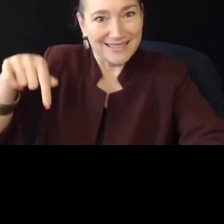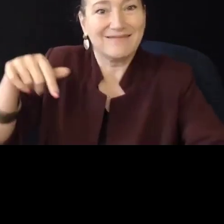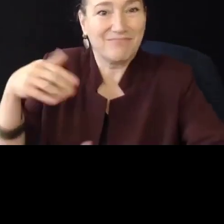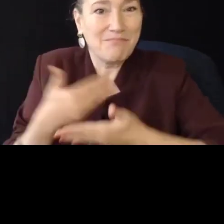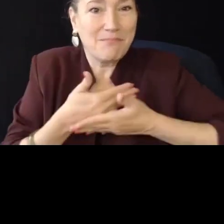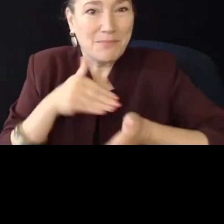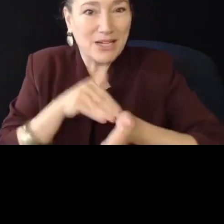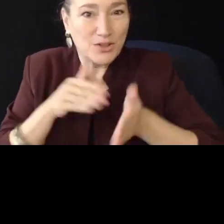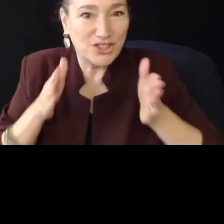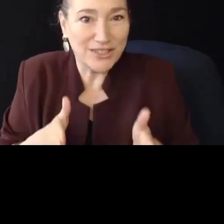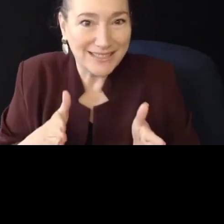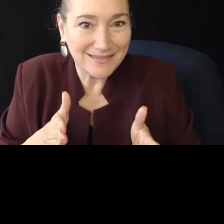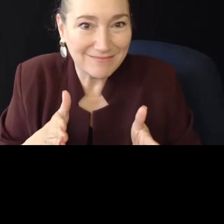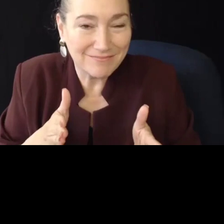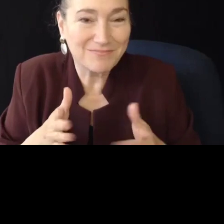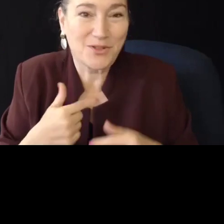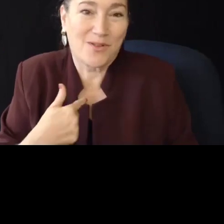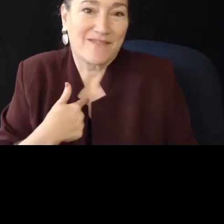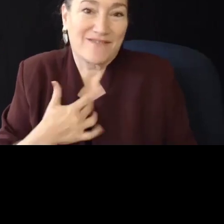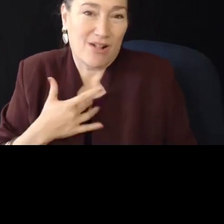focused on her work on